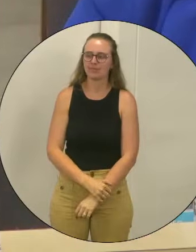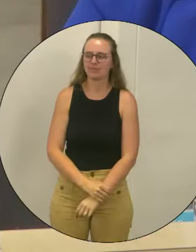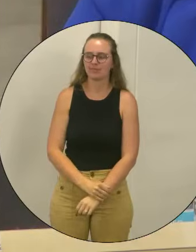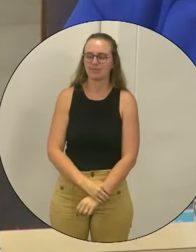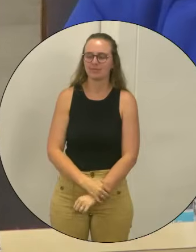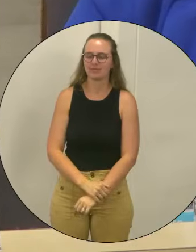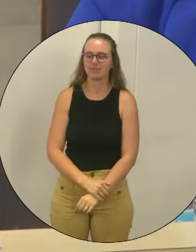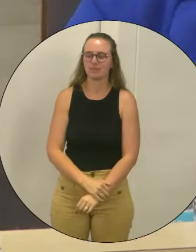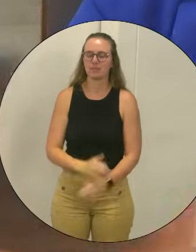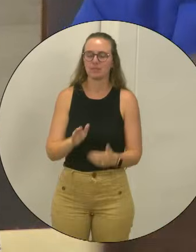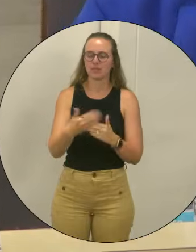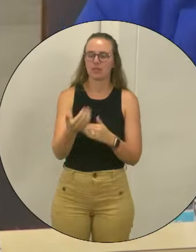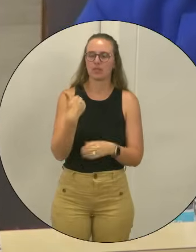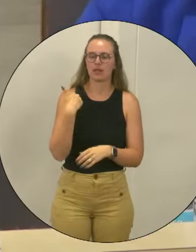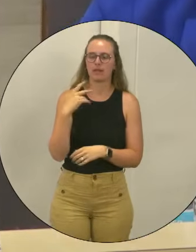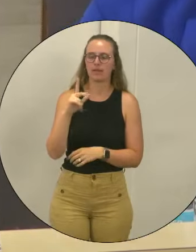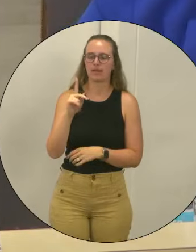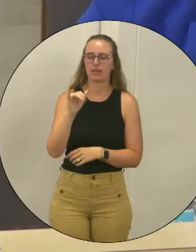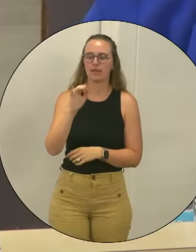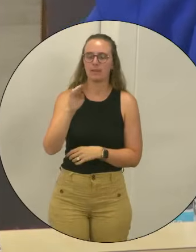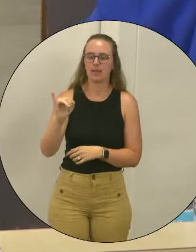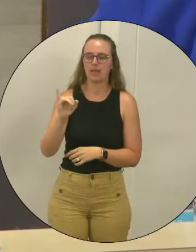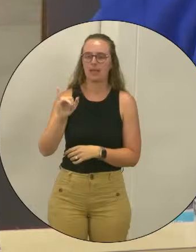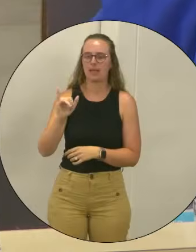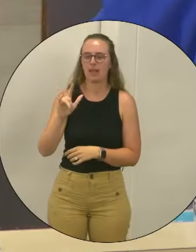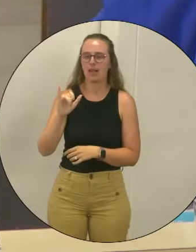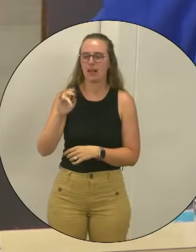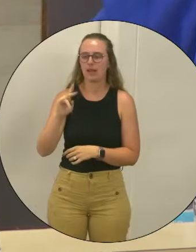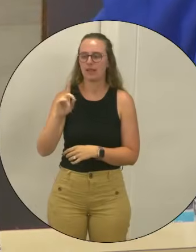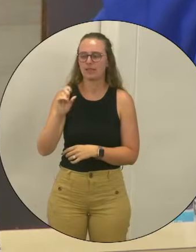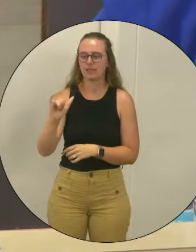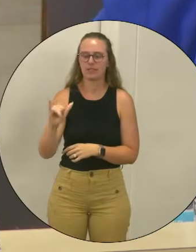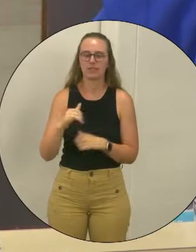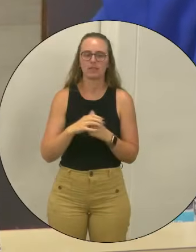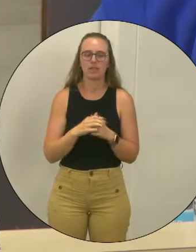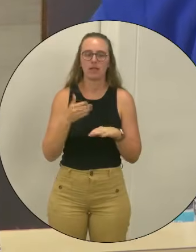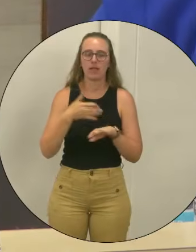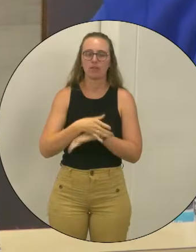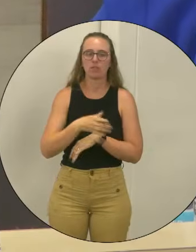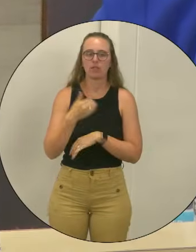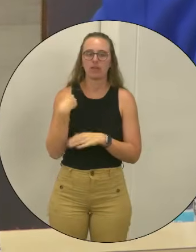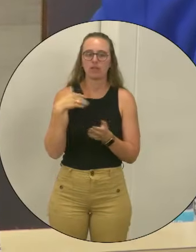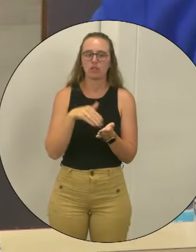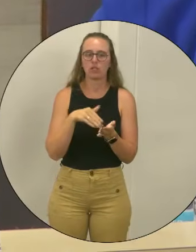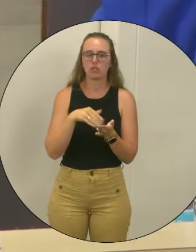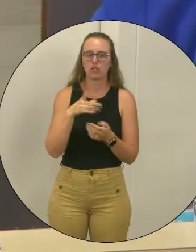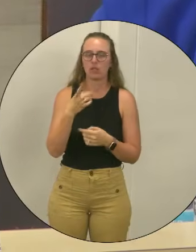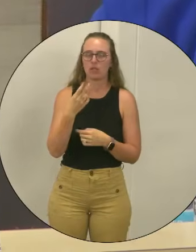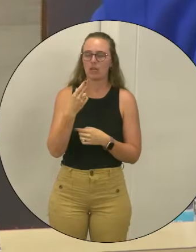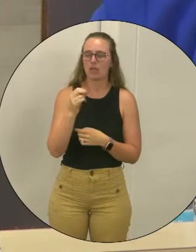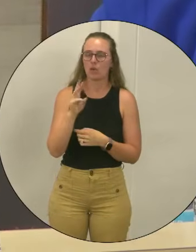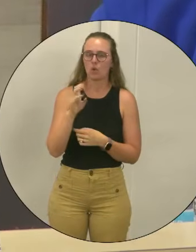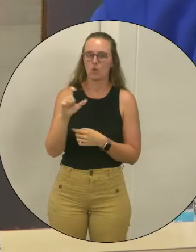Thank you. Next up, we have Kimmy Lindsay. After Kimmy, we have Dr. Howell Shaw.